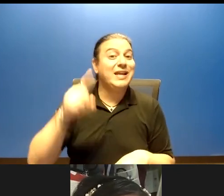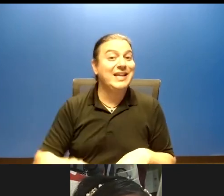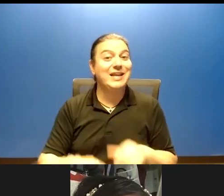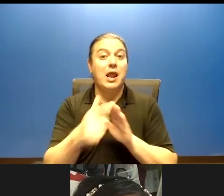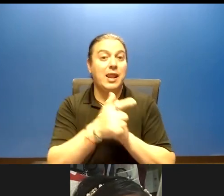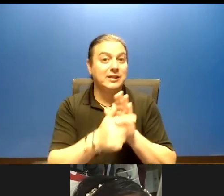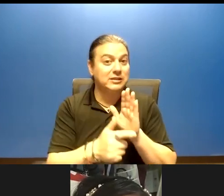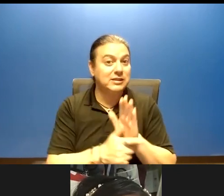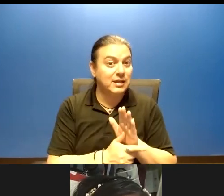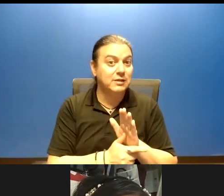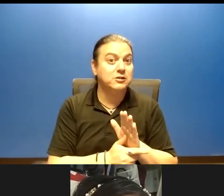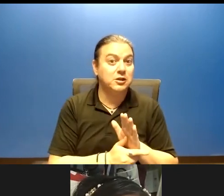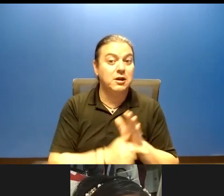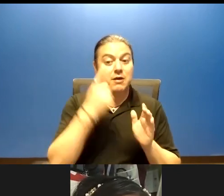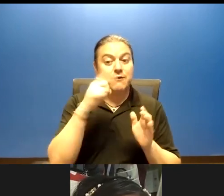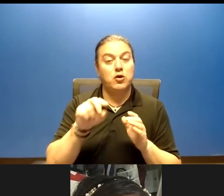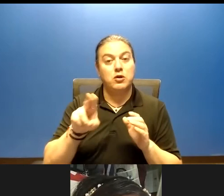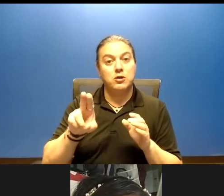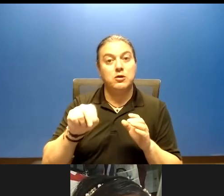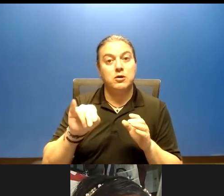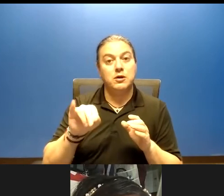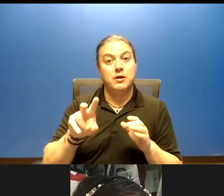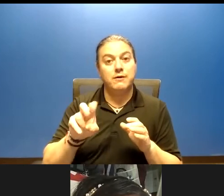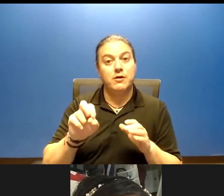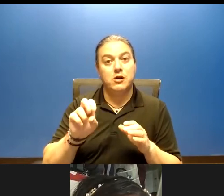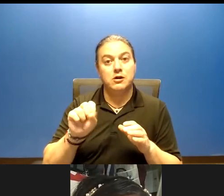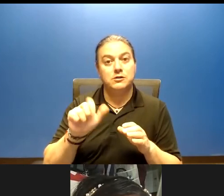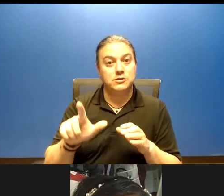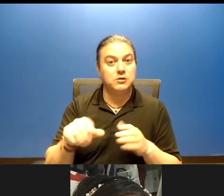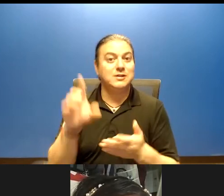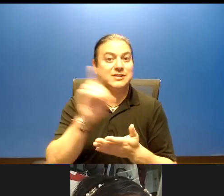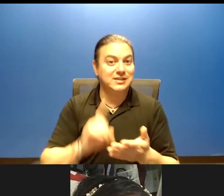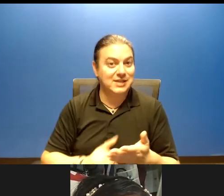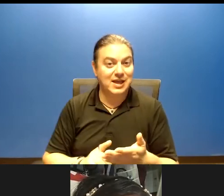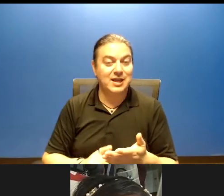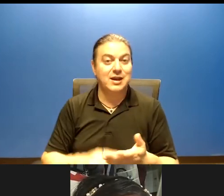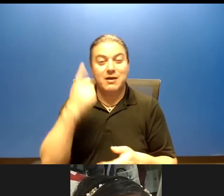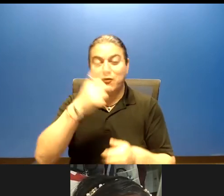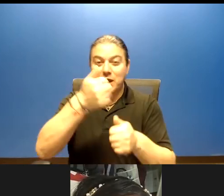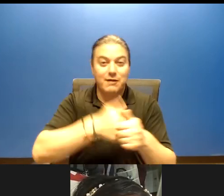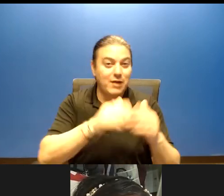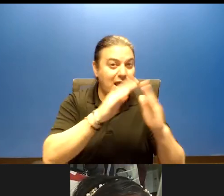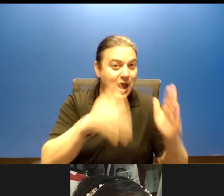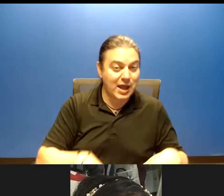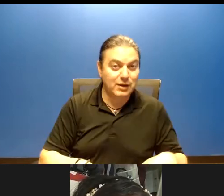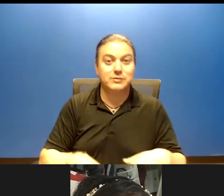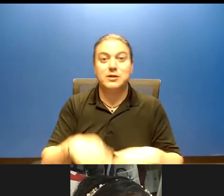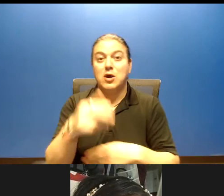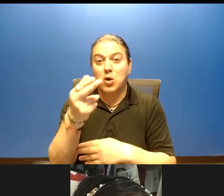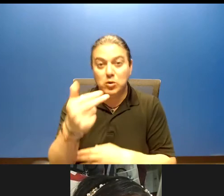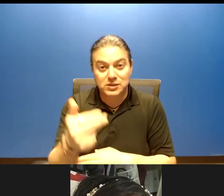in every home, apartment, dorm room, and motel built from now going